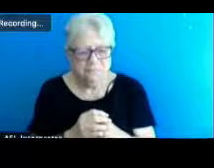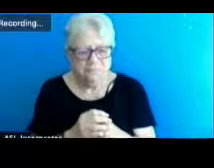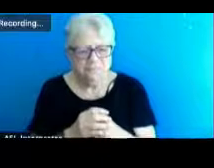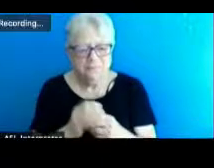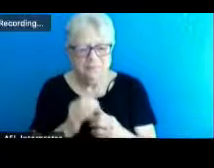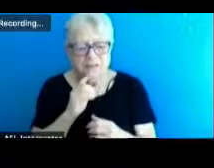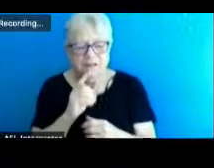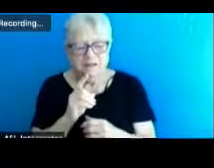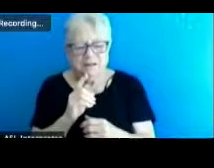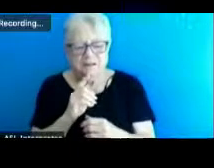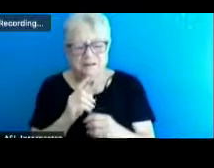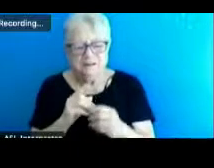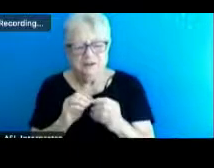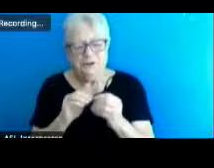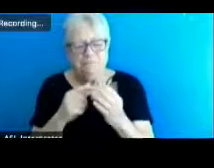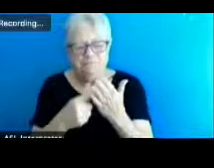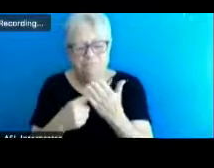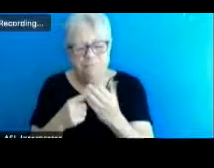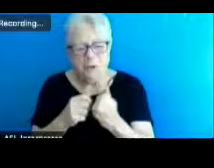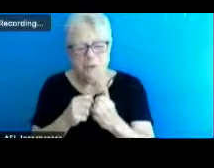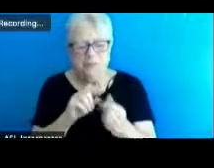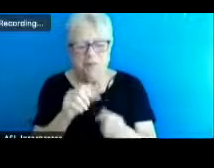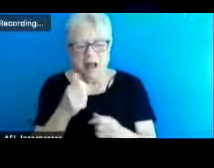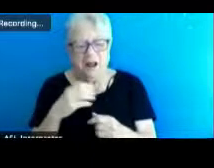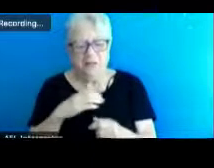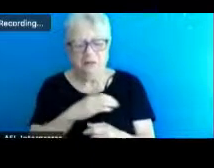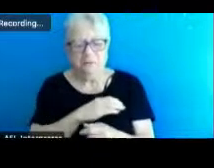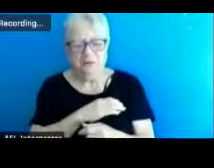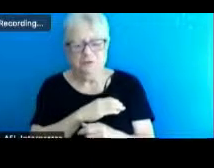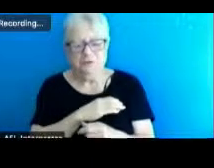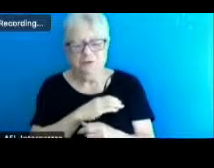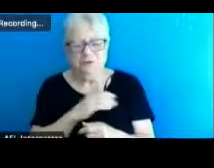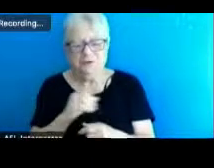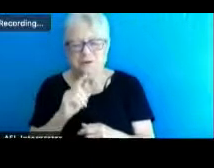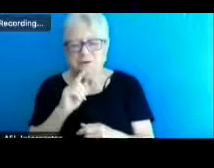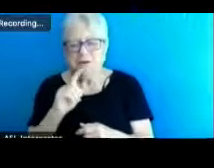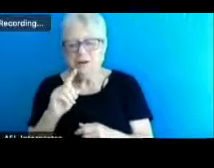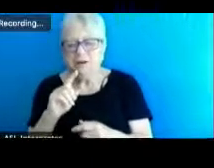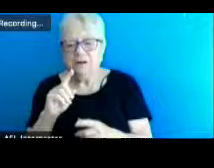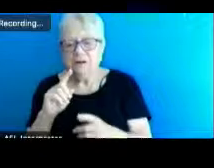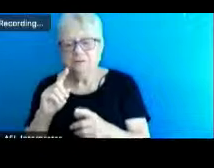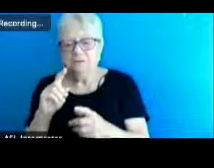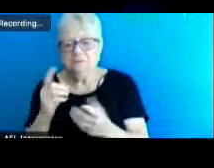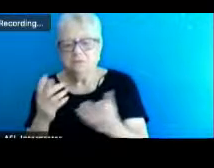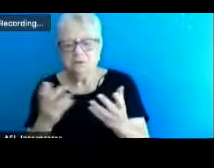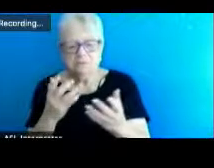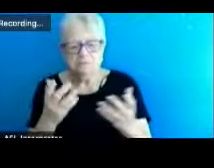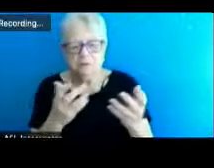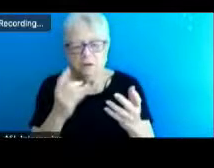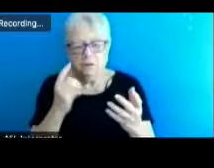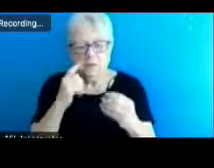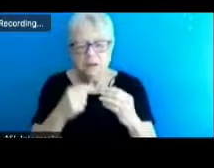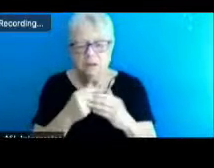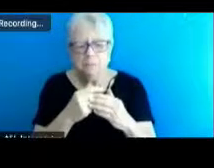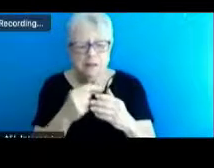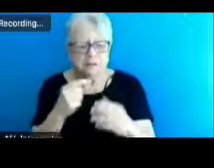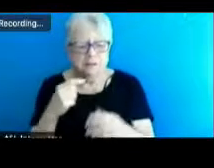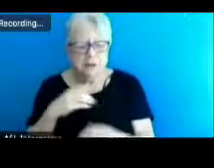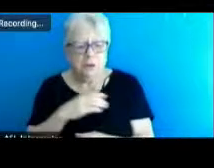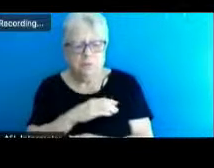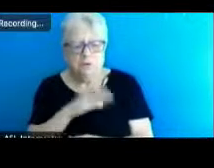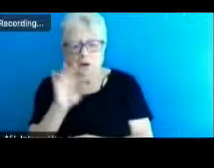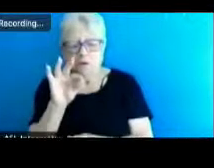Yeah. Would there be any advantage to considering any other commissioners? Commissioner Fernandez has a lot of